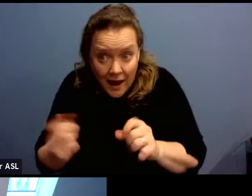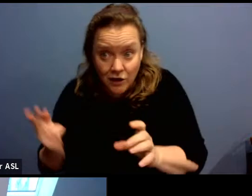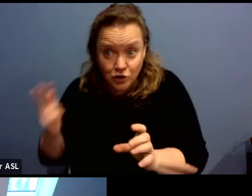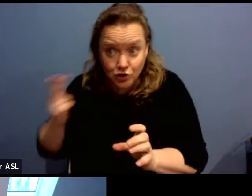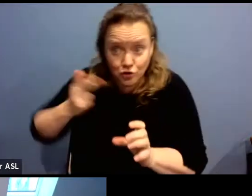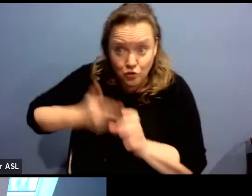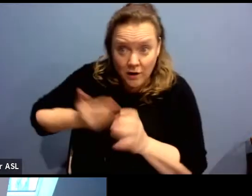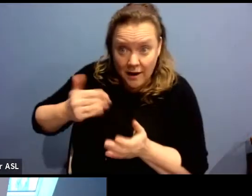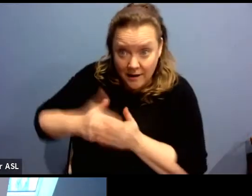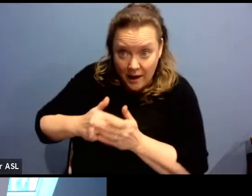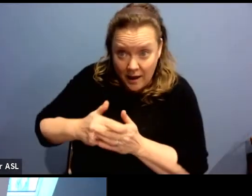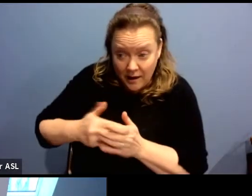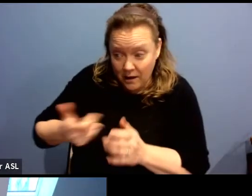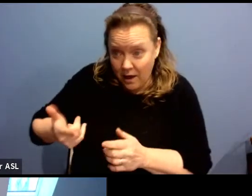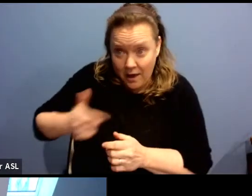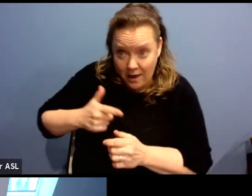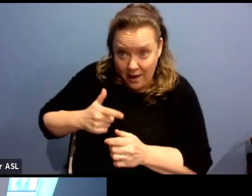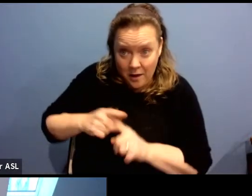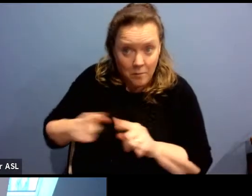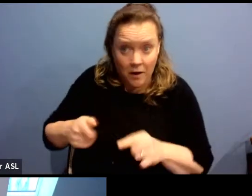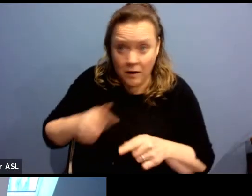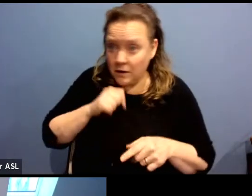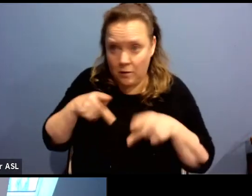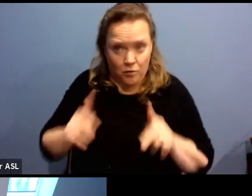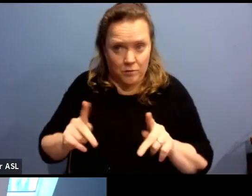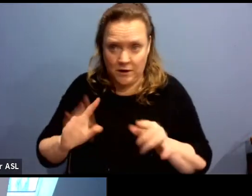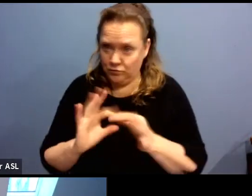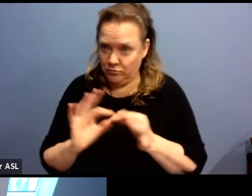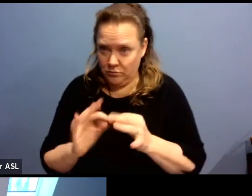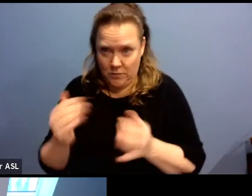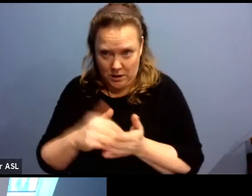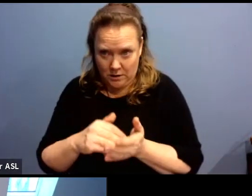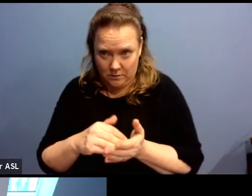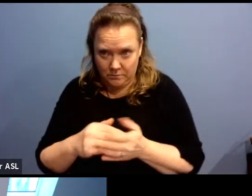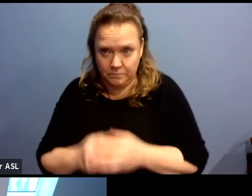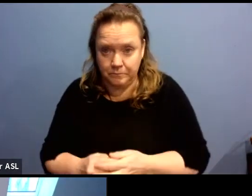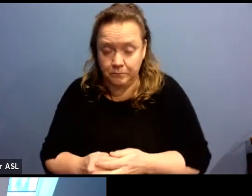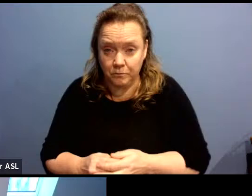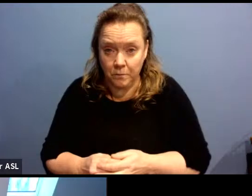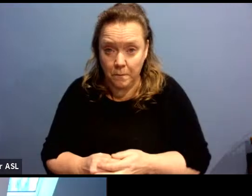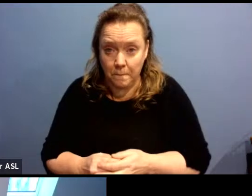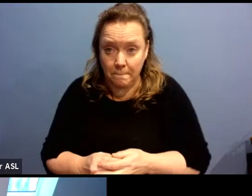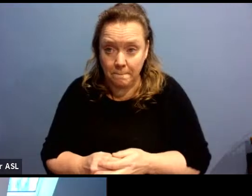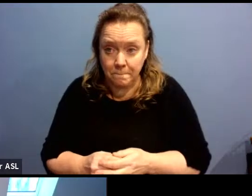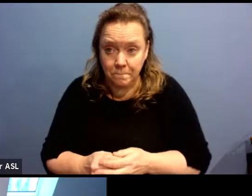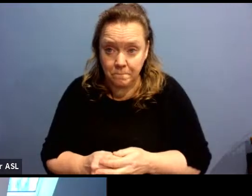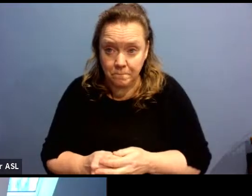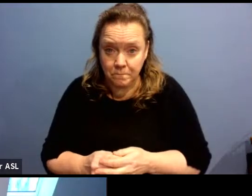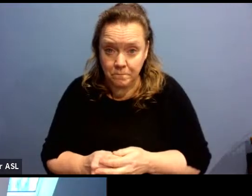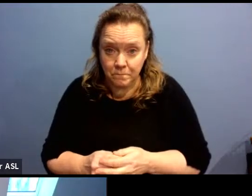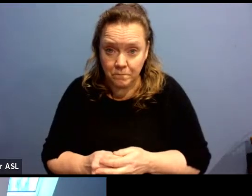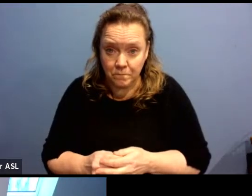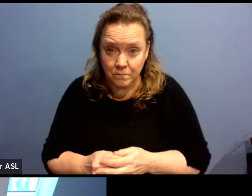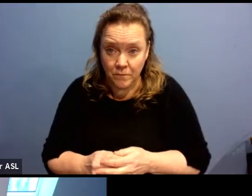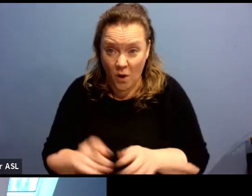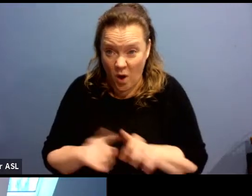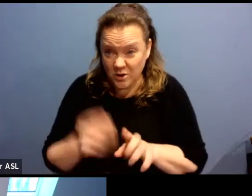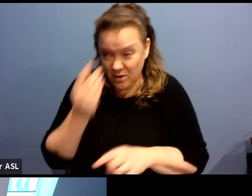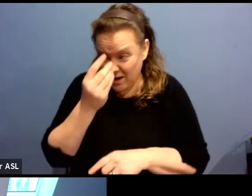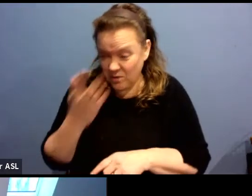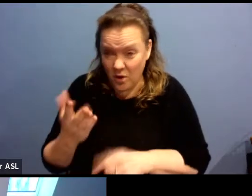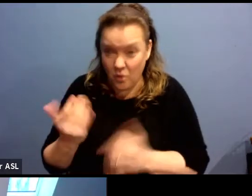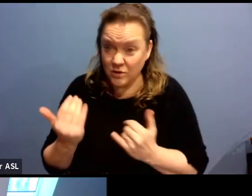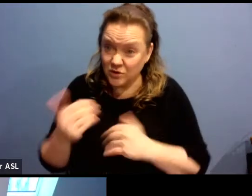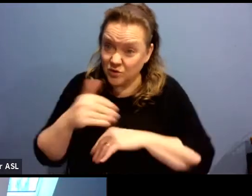this hearing. I want to also take this moment to recognize that this is where we listen to